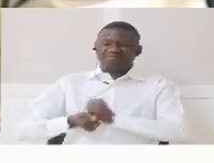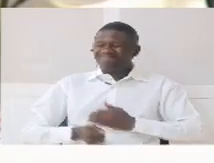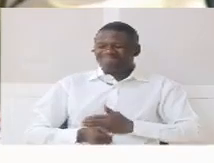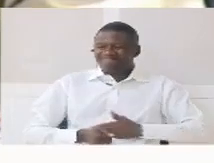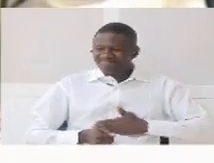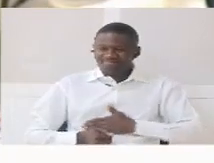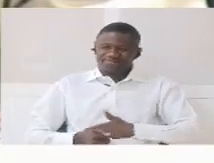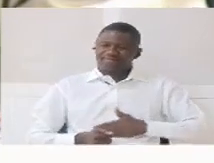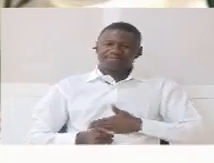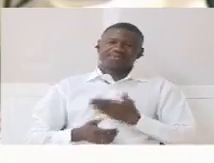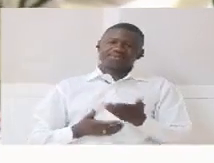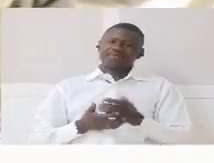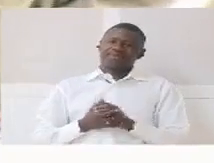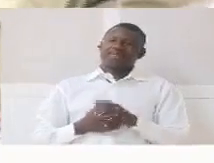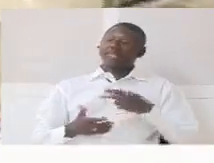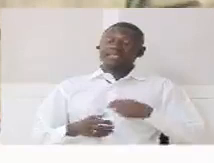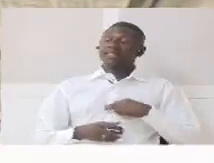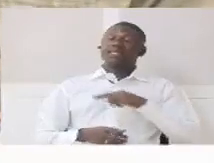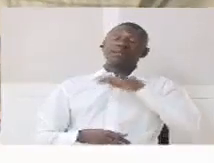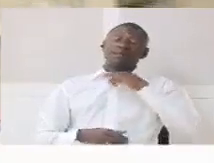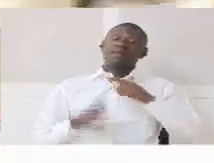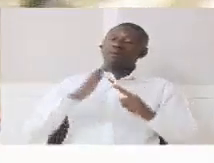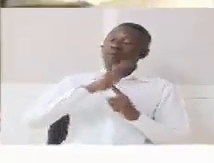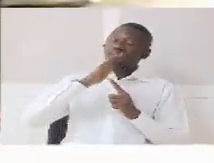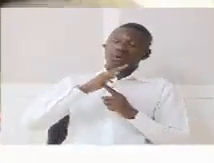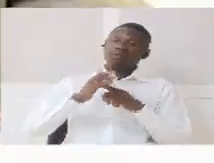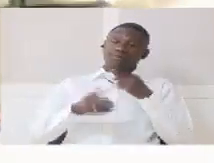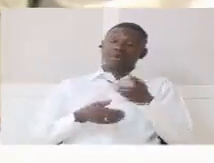always necessary for them.